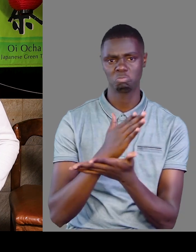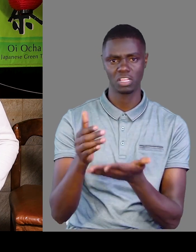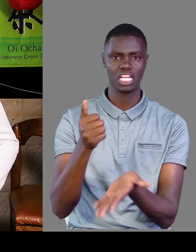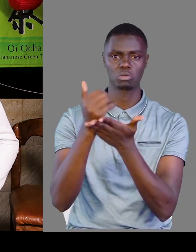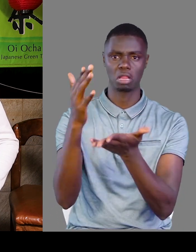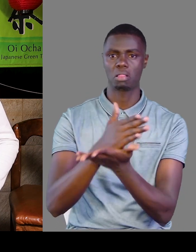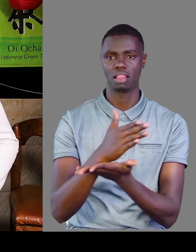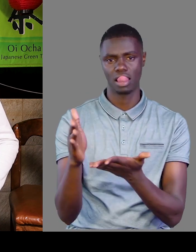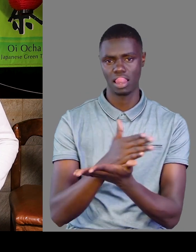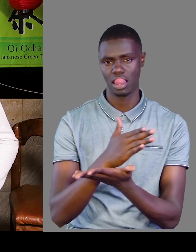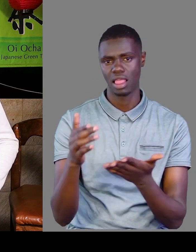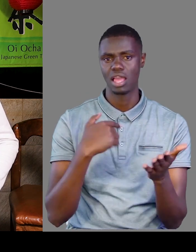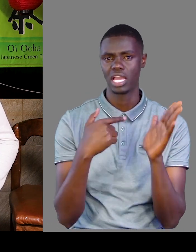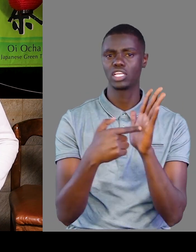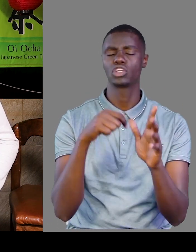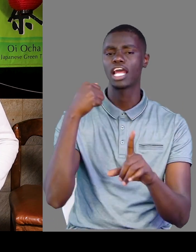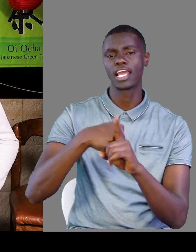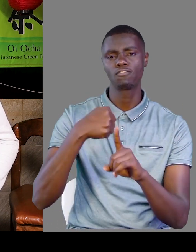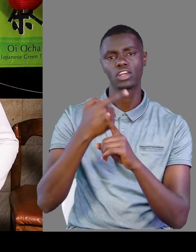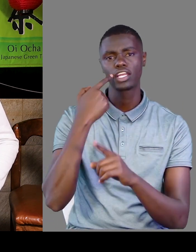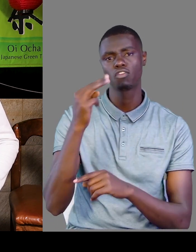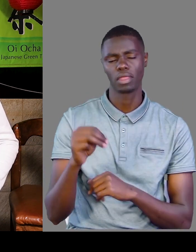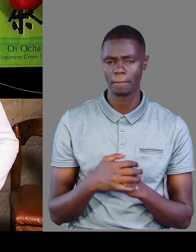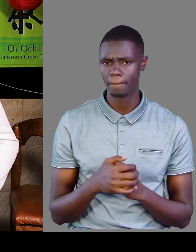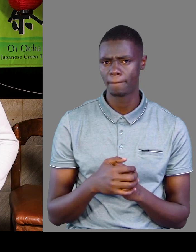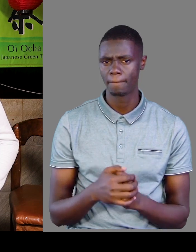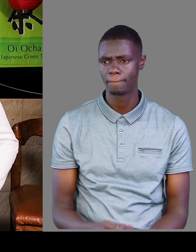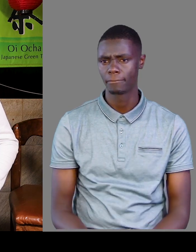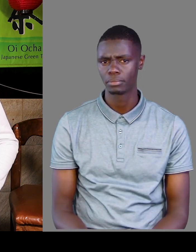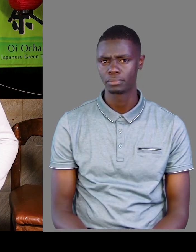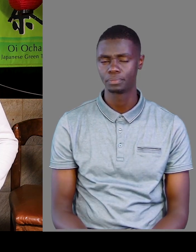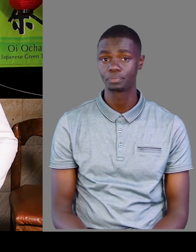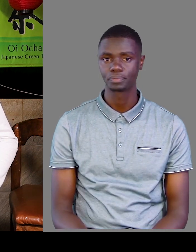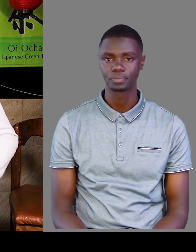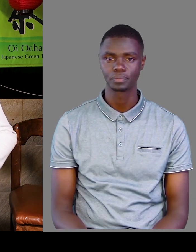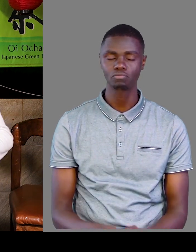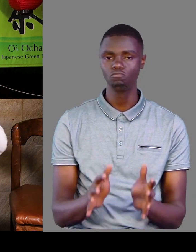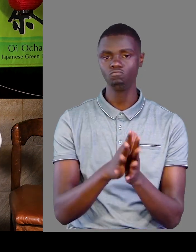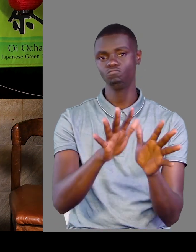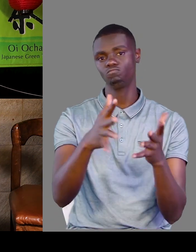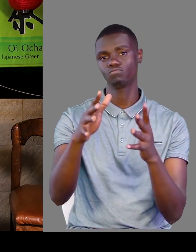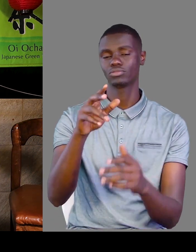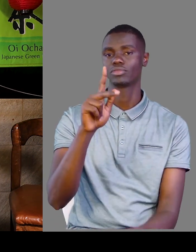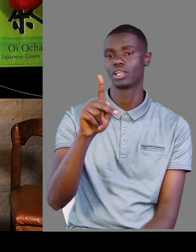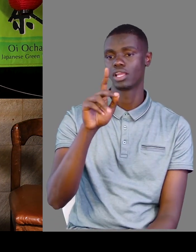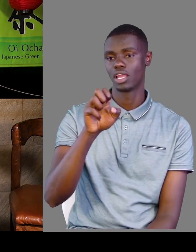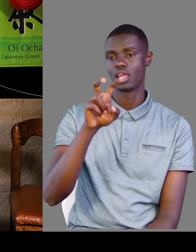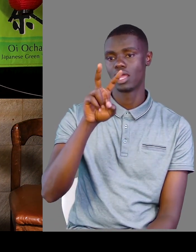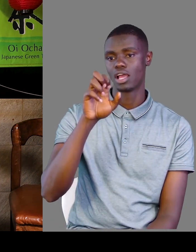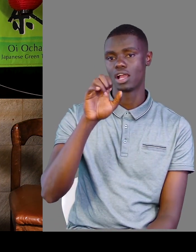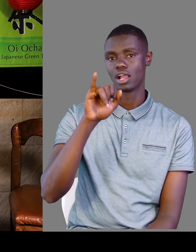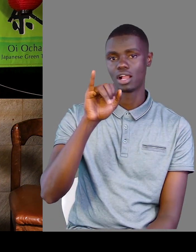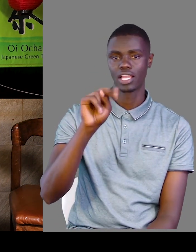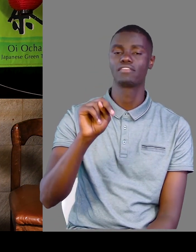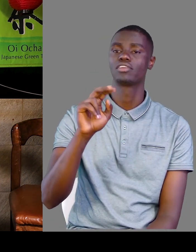Because watu ambao mmeita na shows and I'm really advocating for them. So yeah, nilikuwa nikiwa na sana. Big shout out to you. Umesema anaitwa